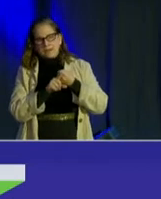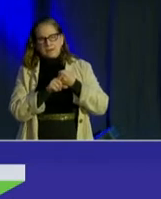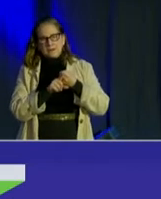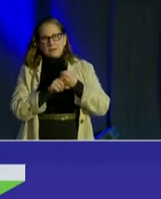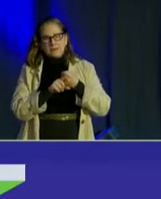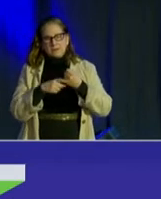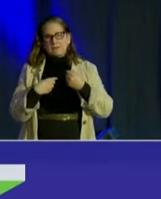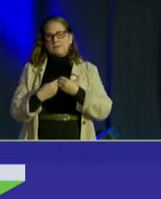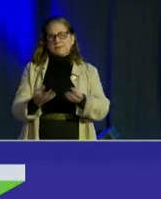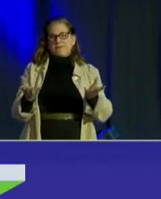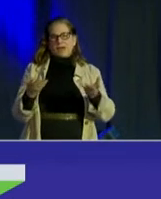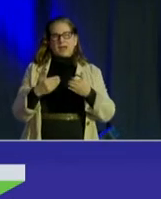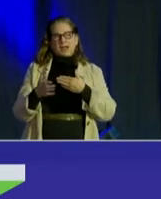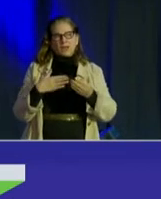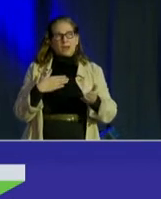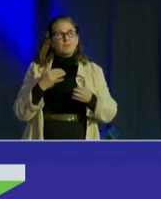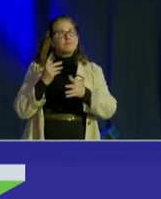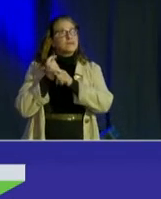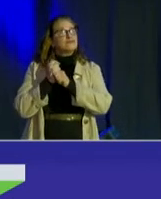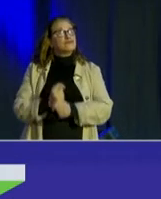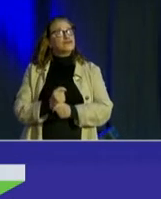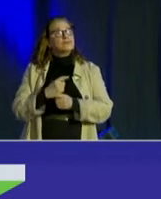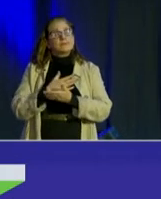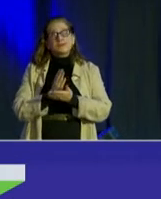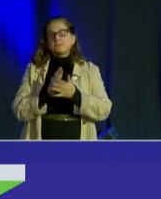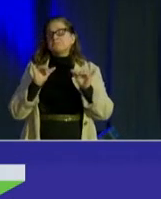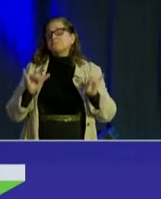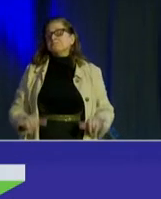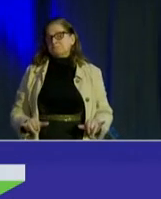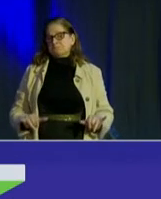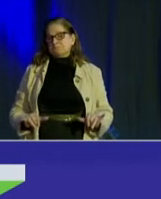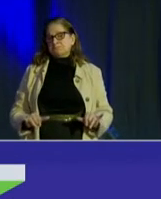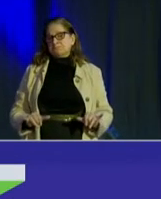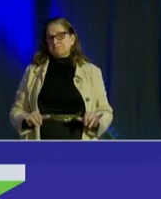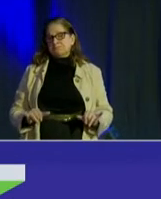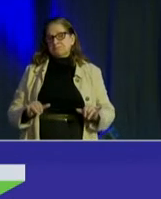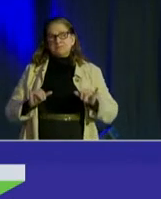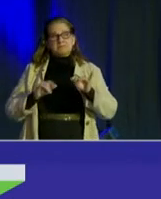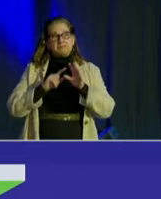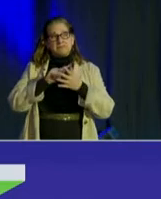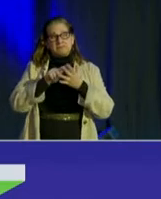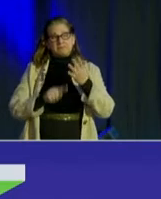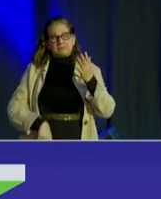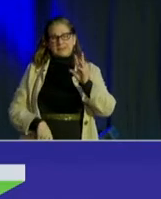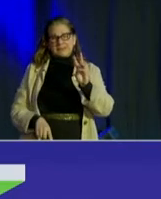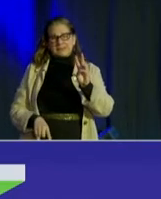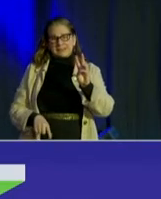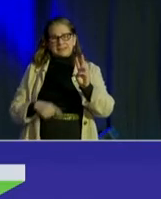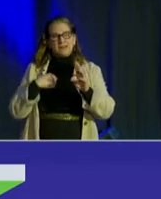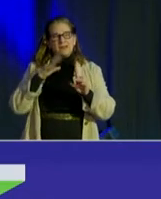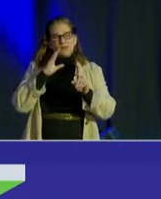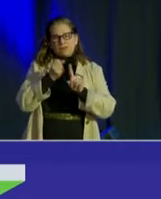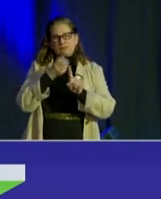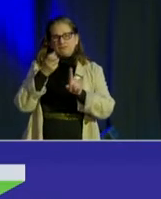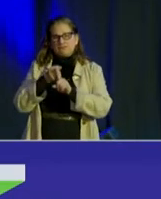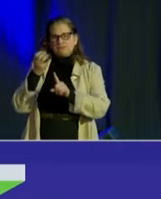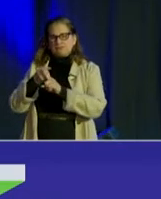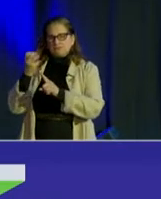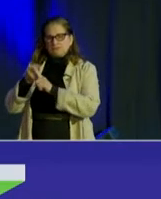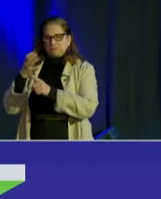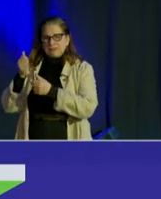deputy mayor who's going to talk about each one. Now, keep in mind these 6 areas aren't divided equally in the share of the budget that they take